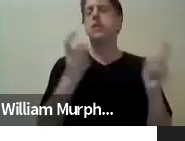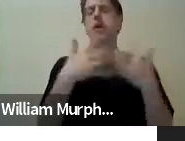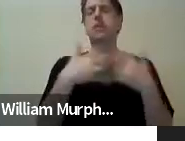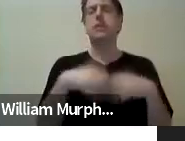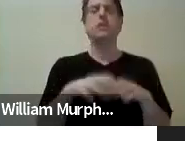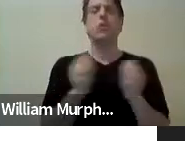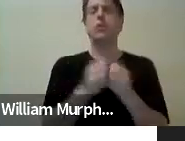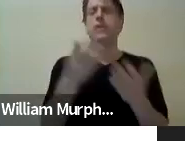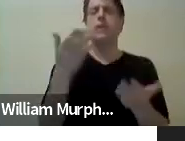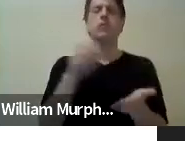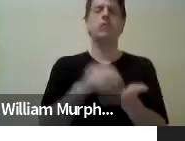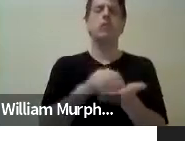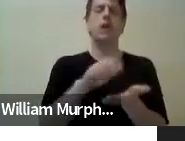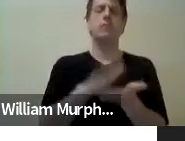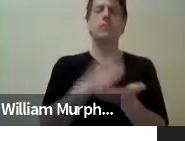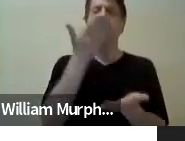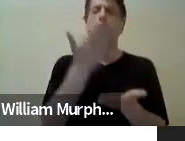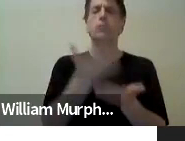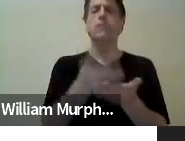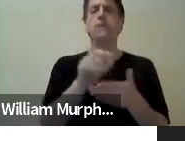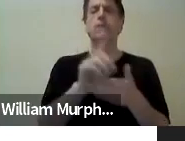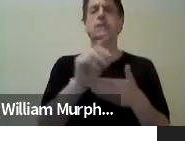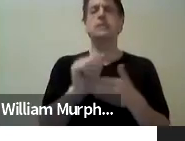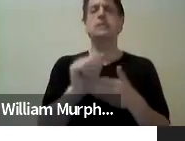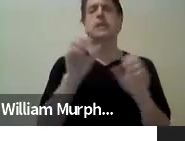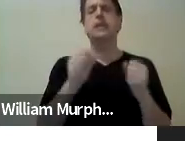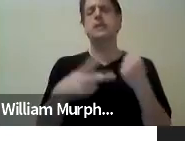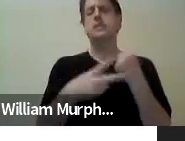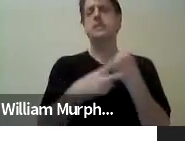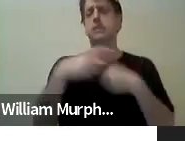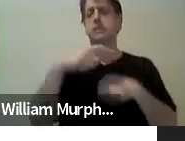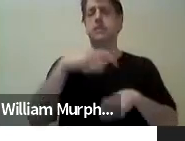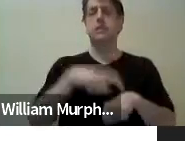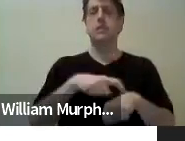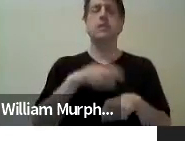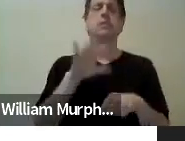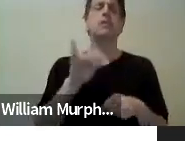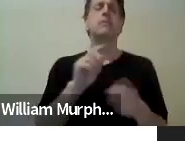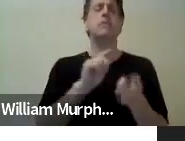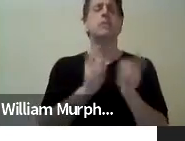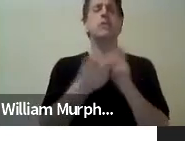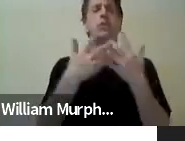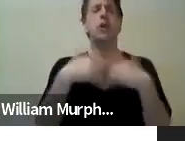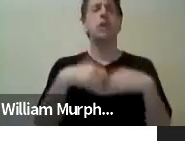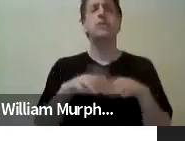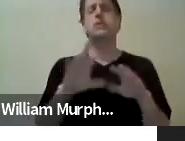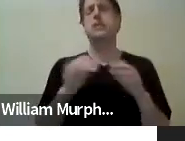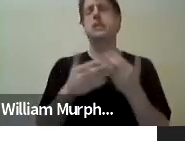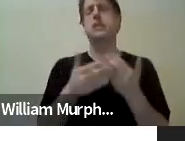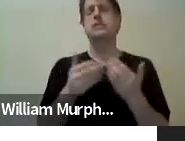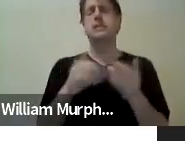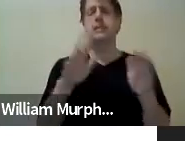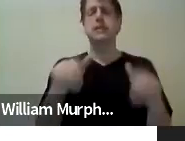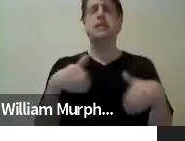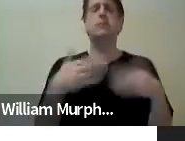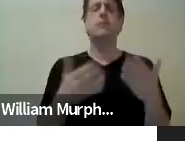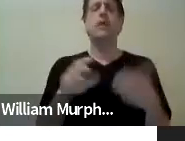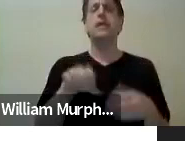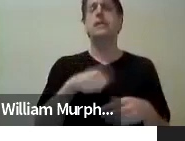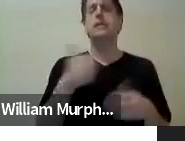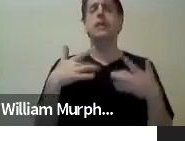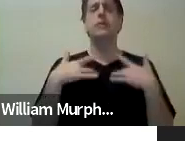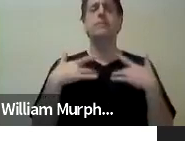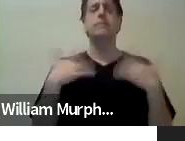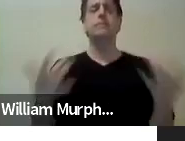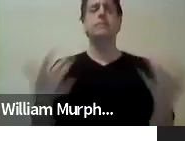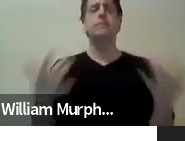of a disability, which can save people a lot of time if there's an accommodation that is easily providable. The other thing that